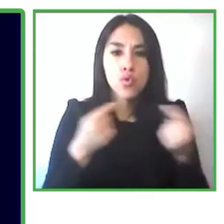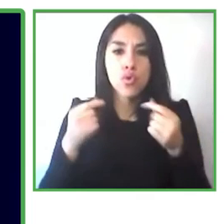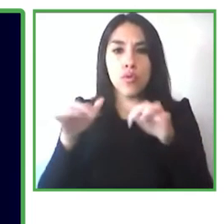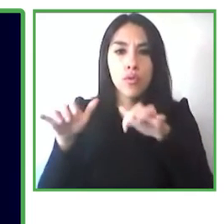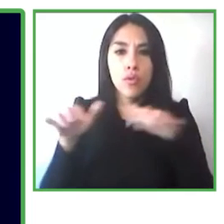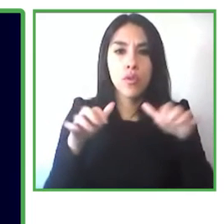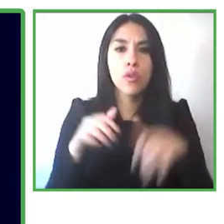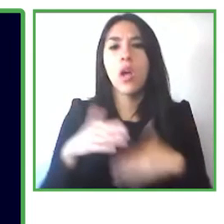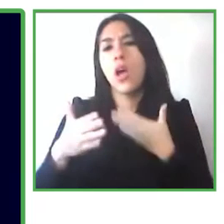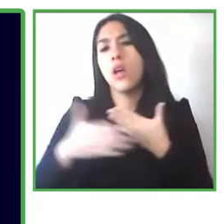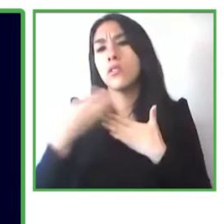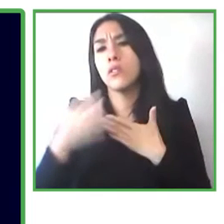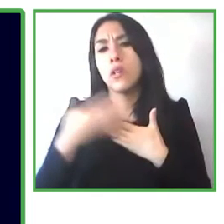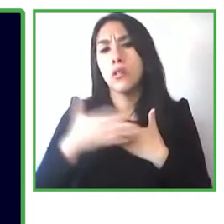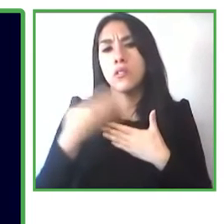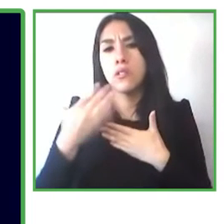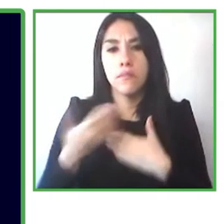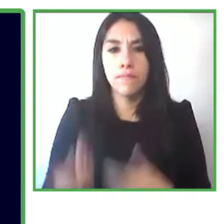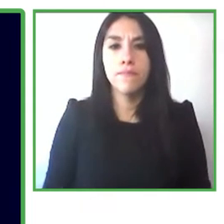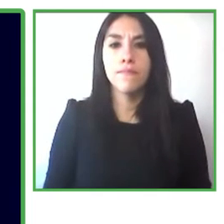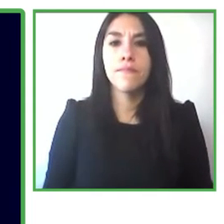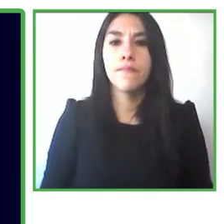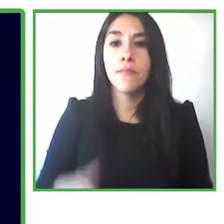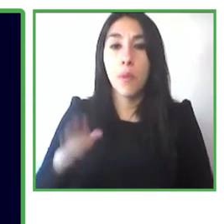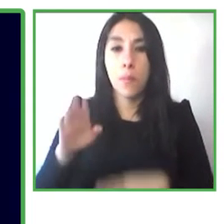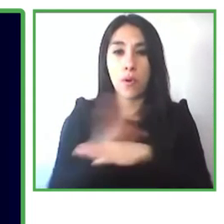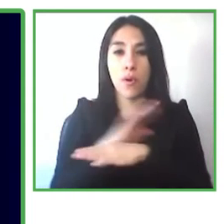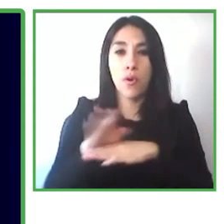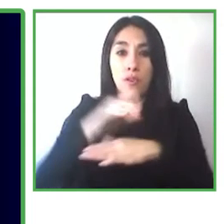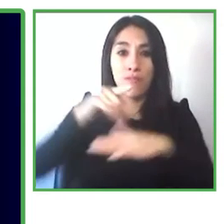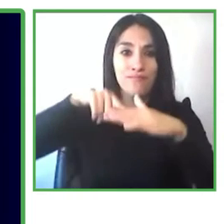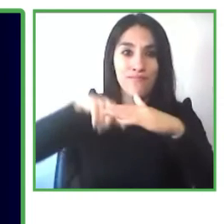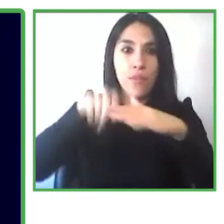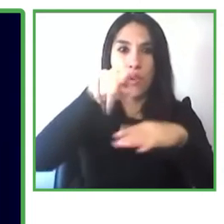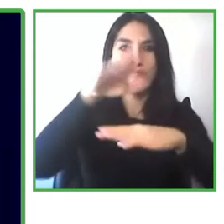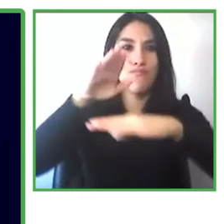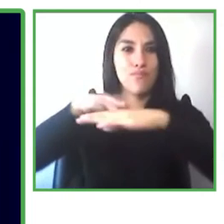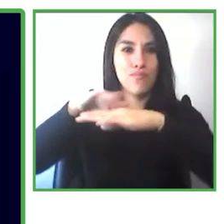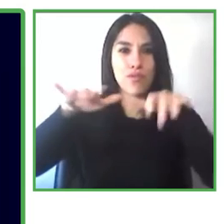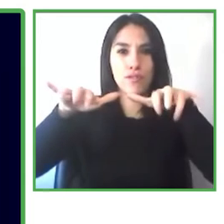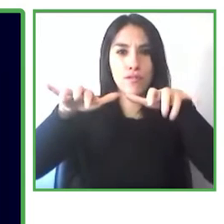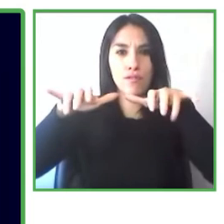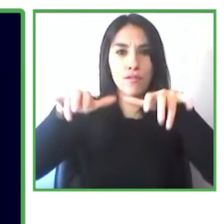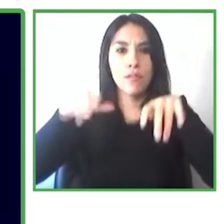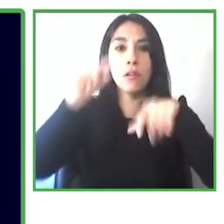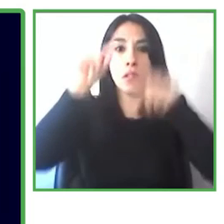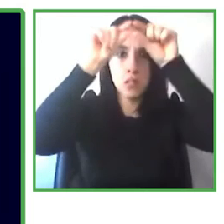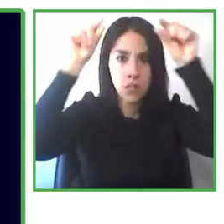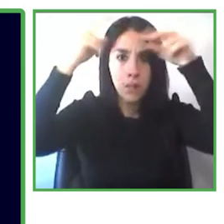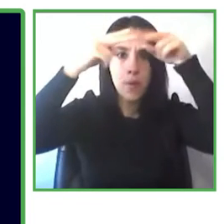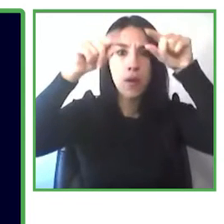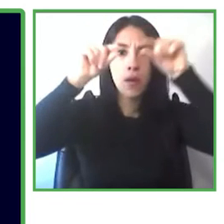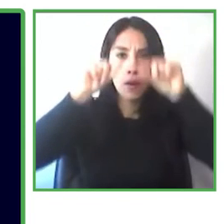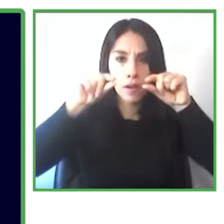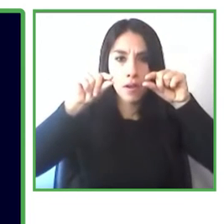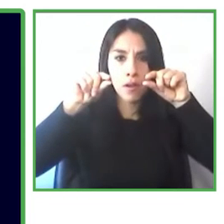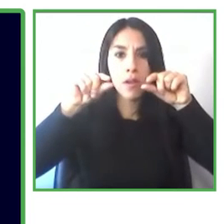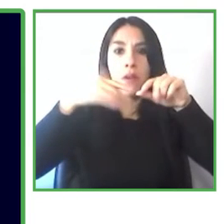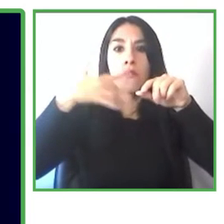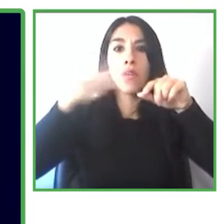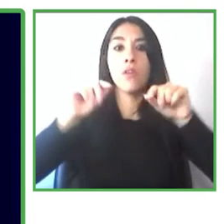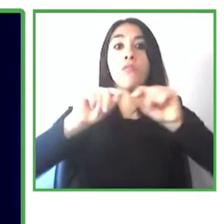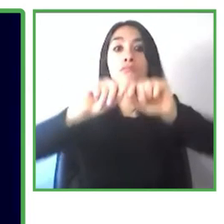So the companies need to give their all of their information and start the session